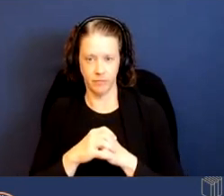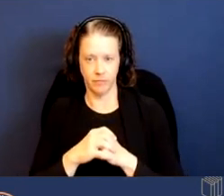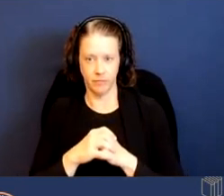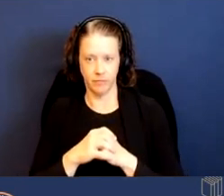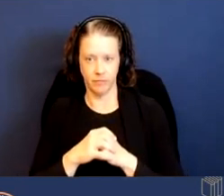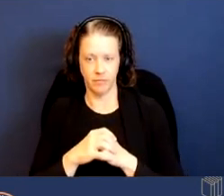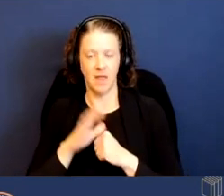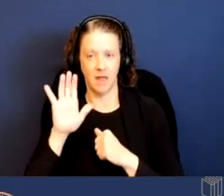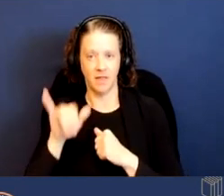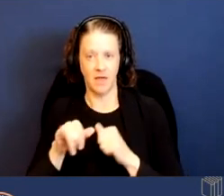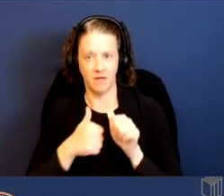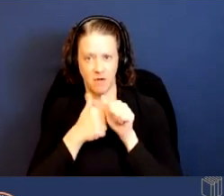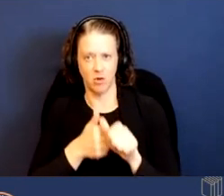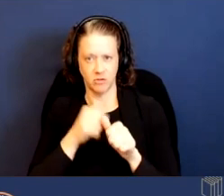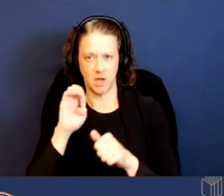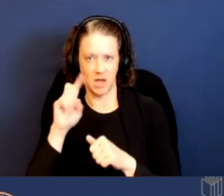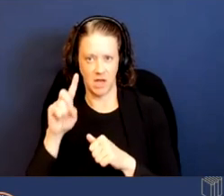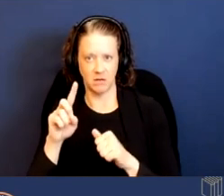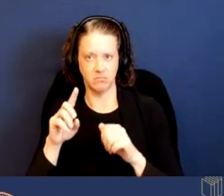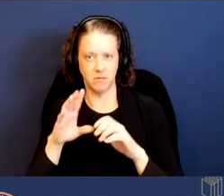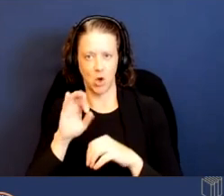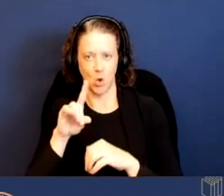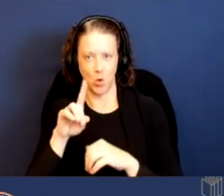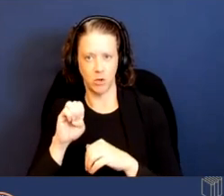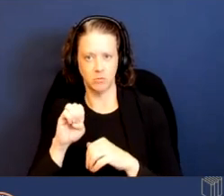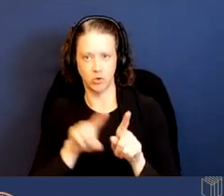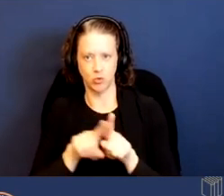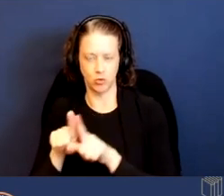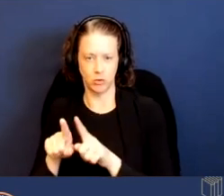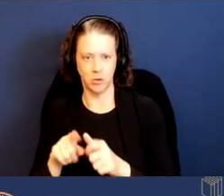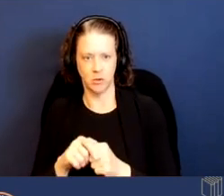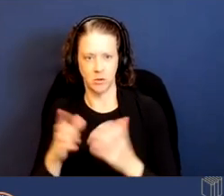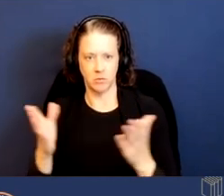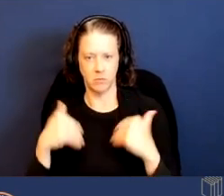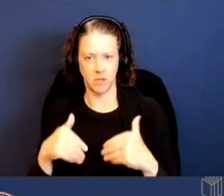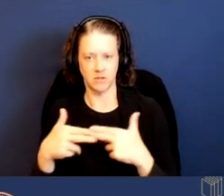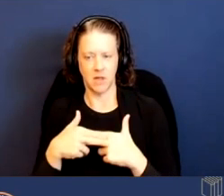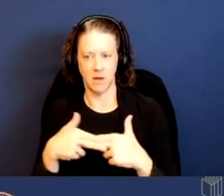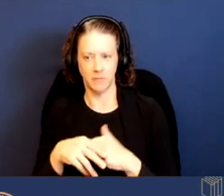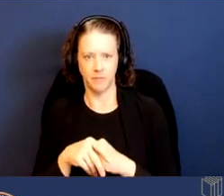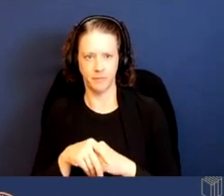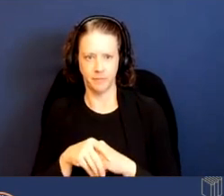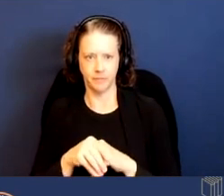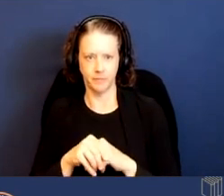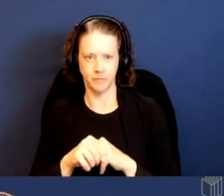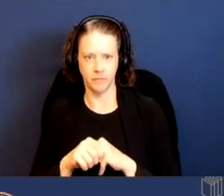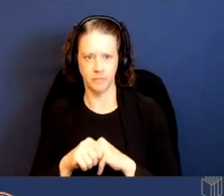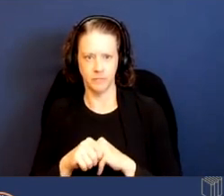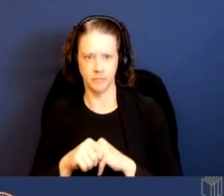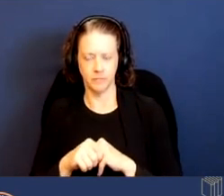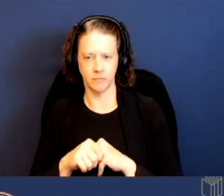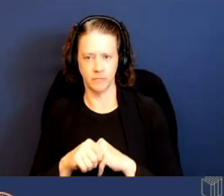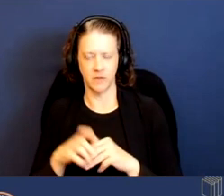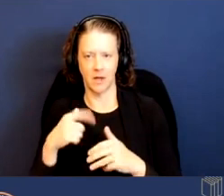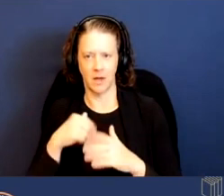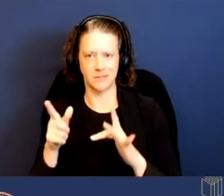according to Ed Code as well. And so again, you can head to the next slide, Stacey. Sorry, I skipped a